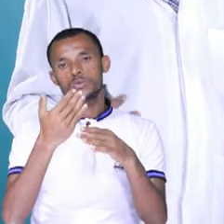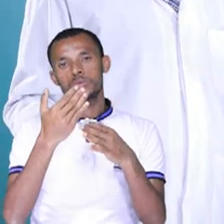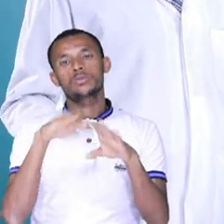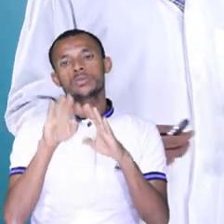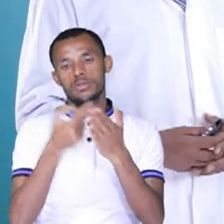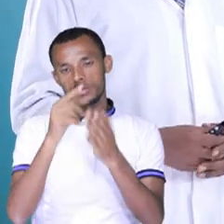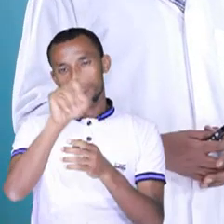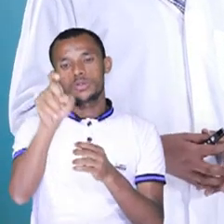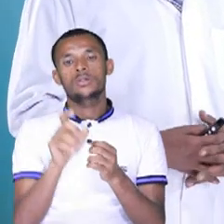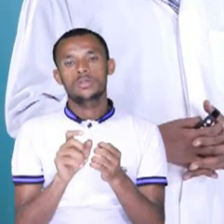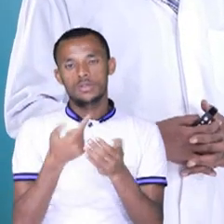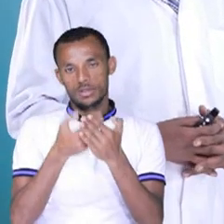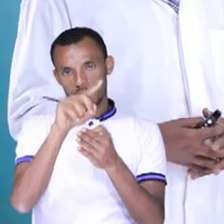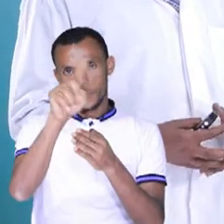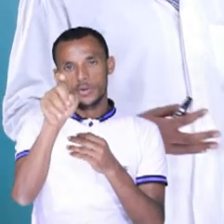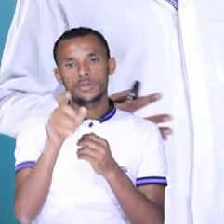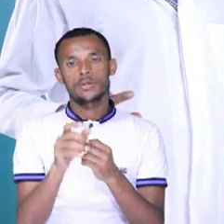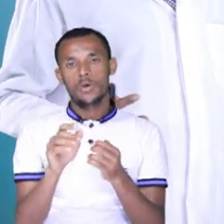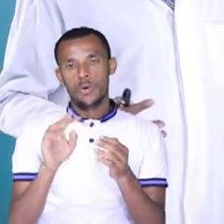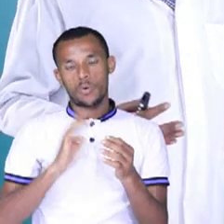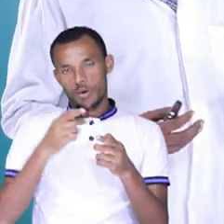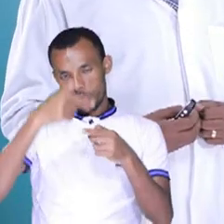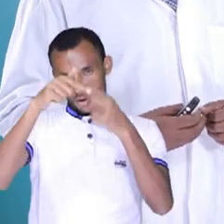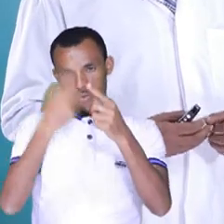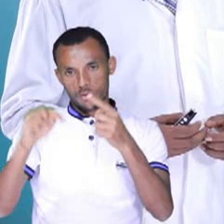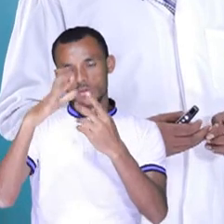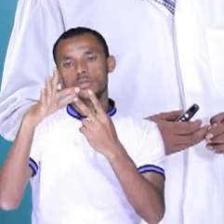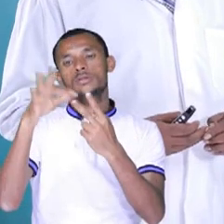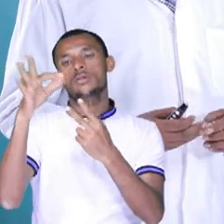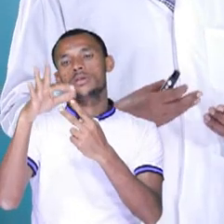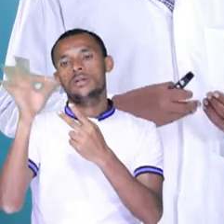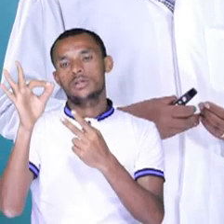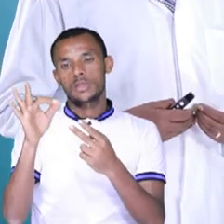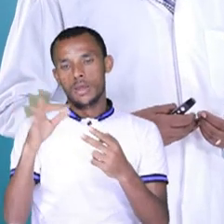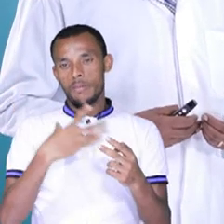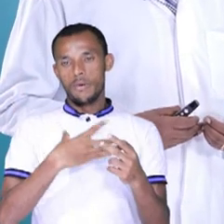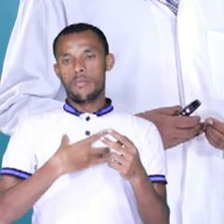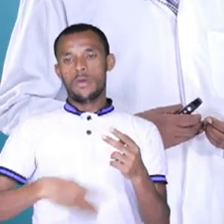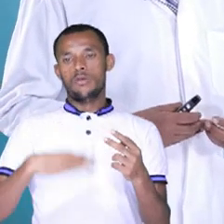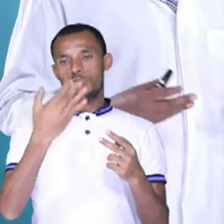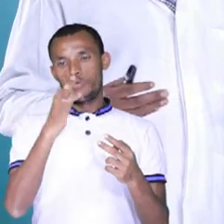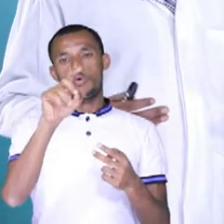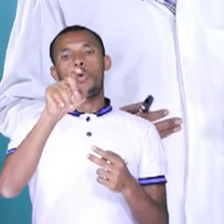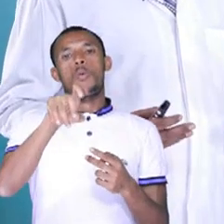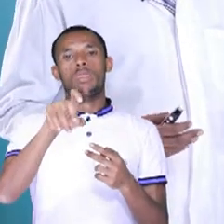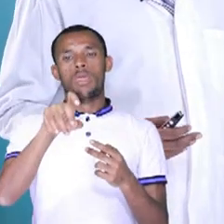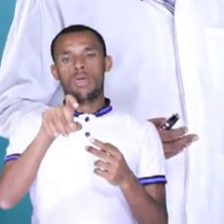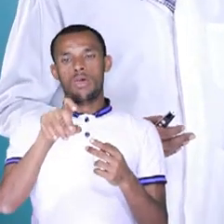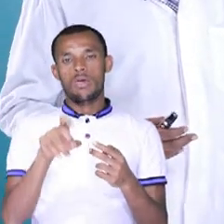So this is a question. We are going to select members of a committee. From